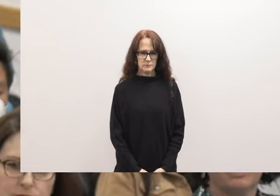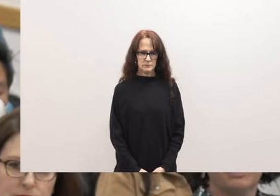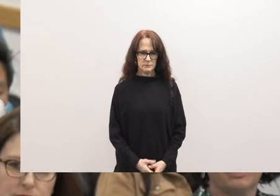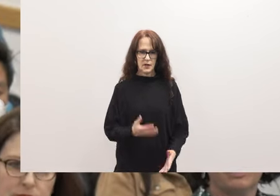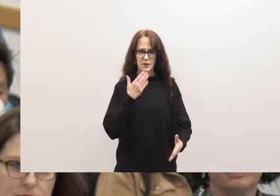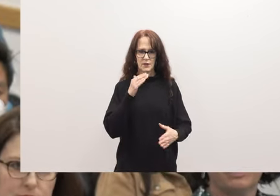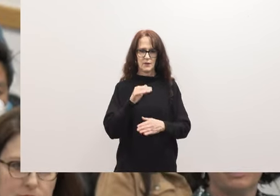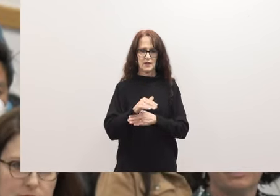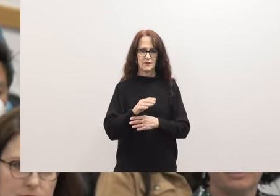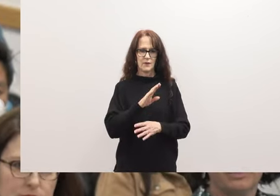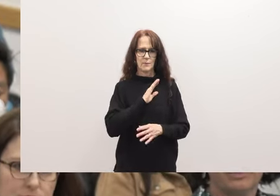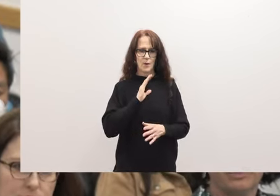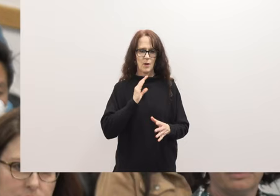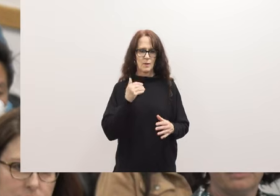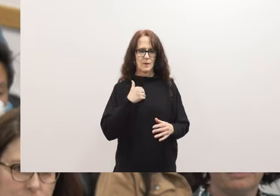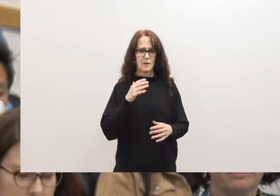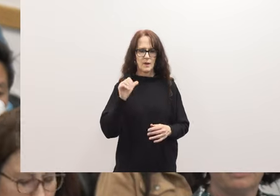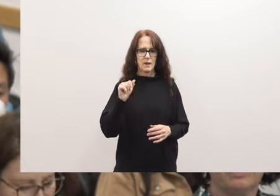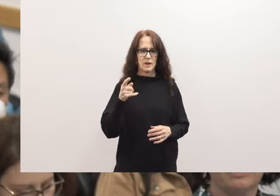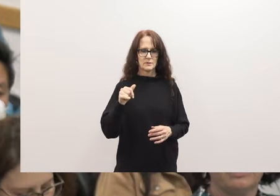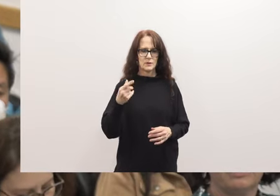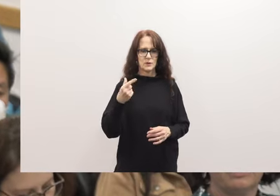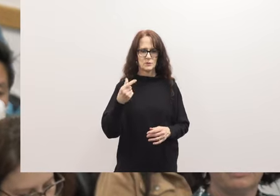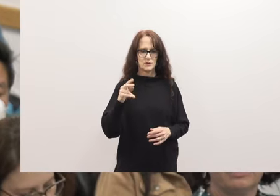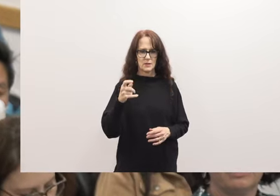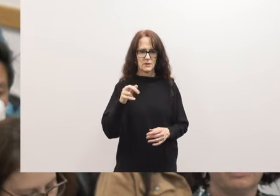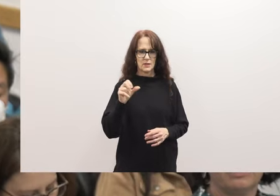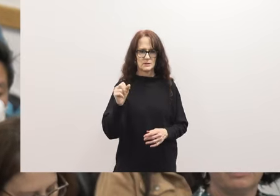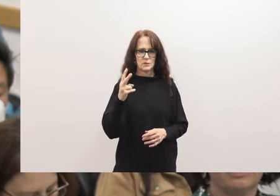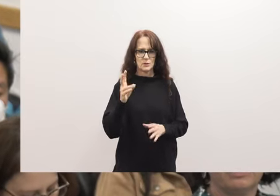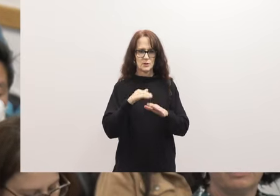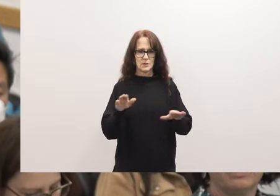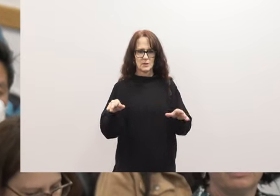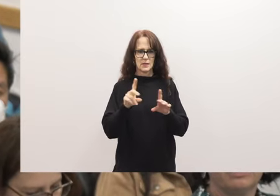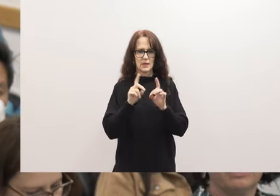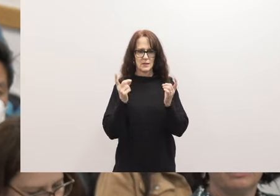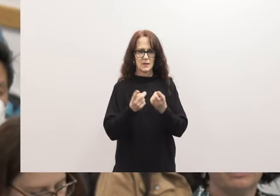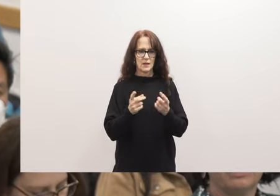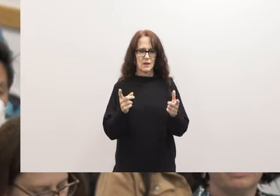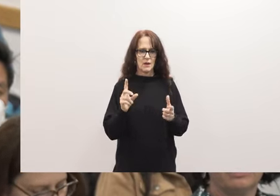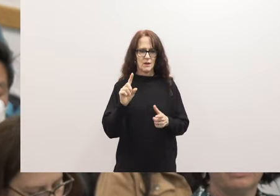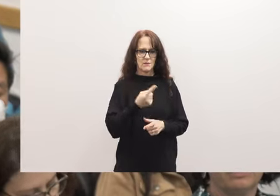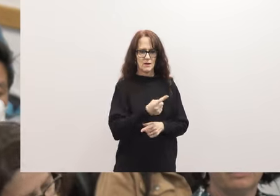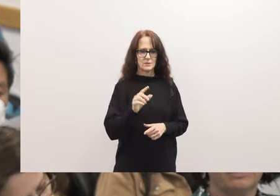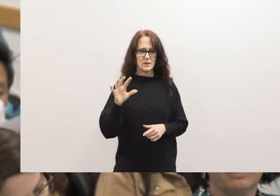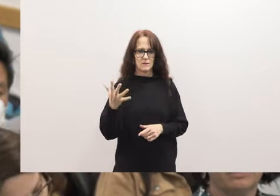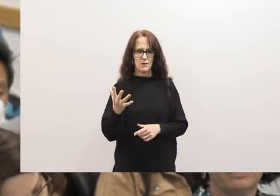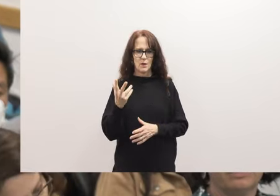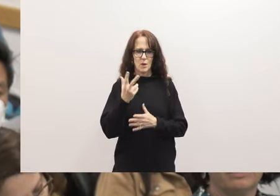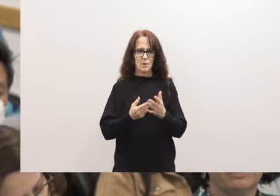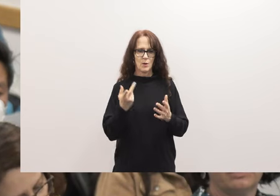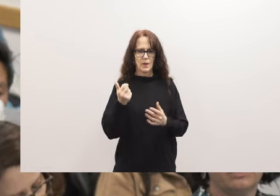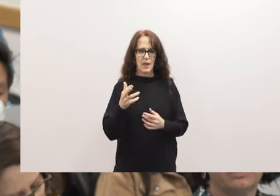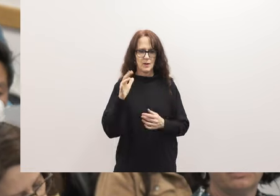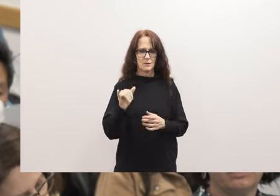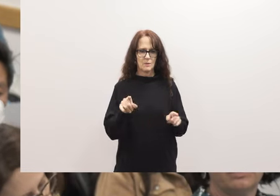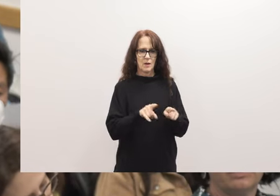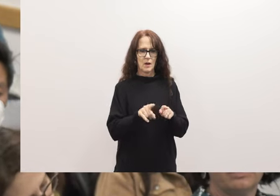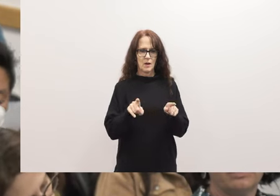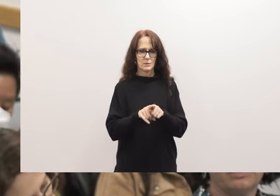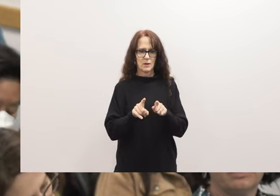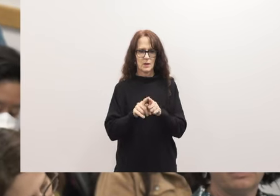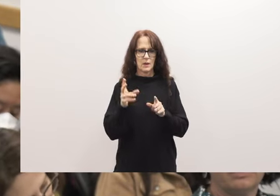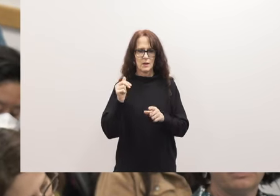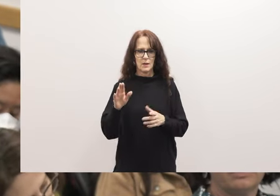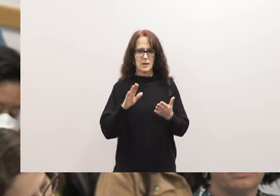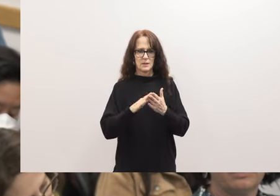Good evening, board members. My name is Alyssa Gutierrez. I have two children in the district, first and fifth grade, both at Henry. I'm also a commissioner on